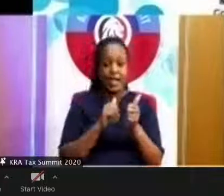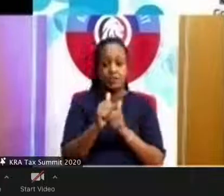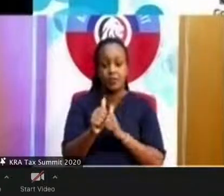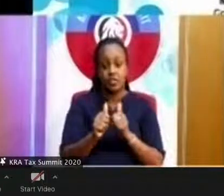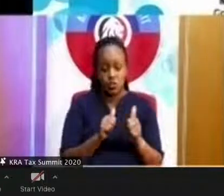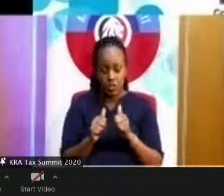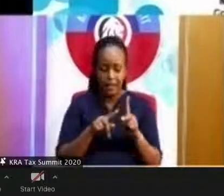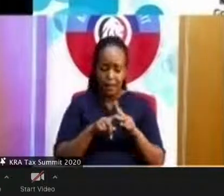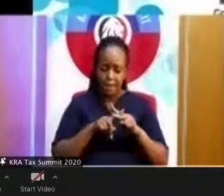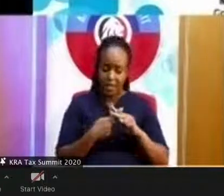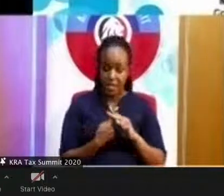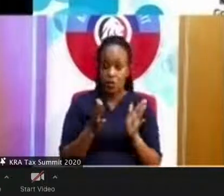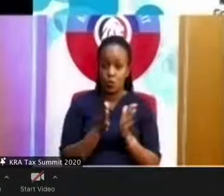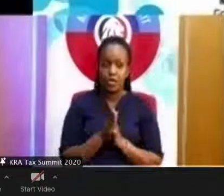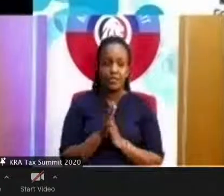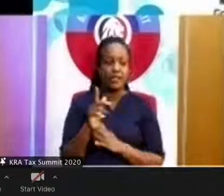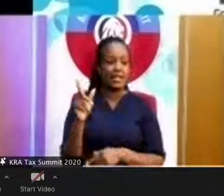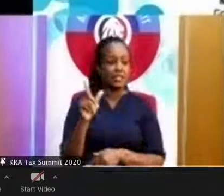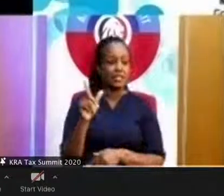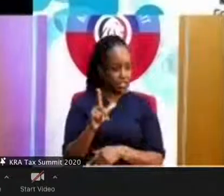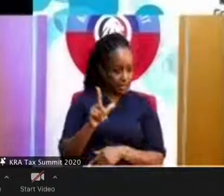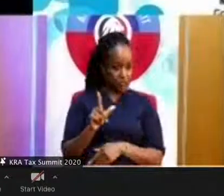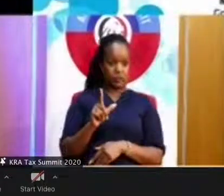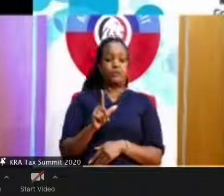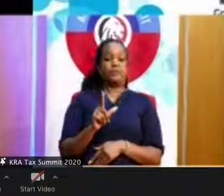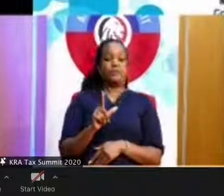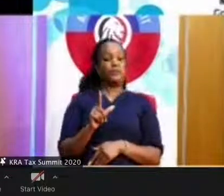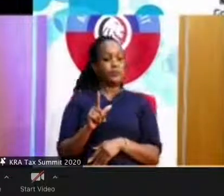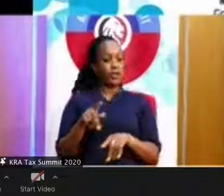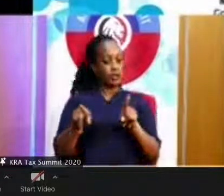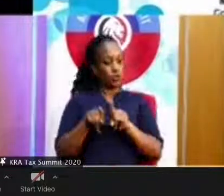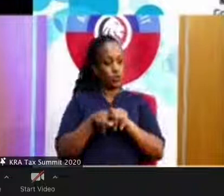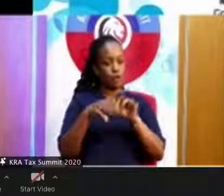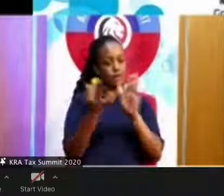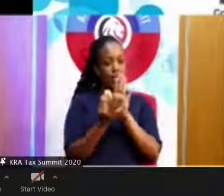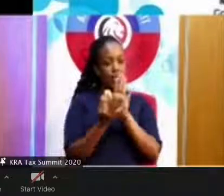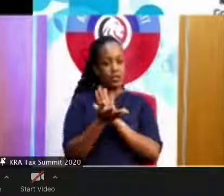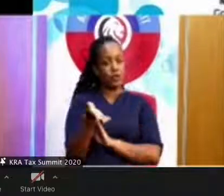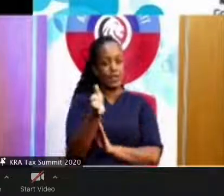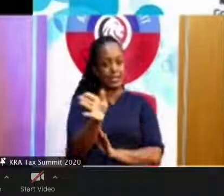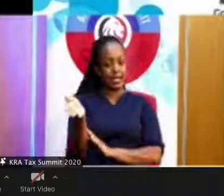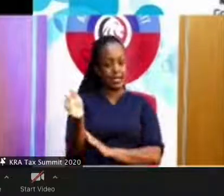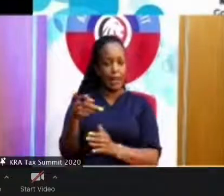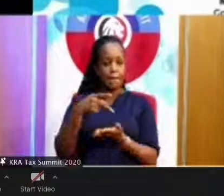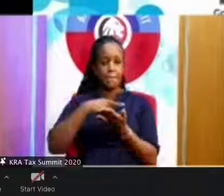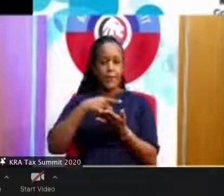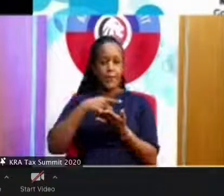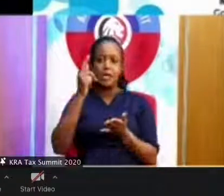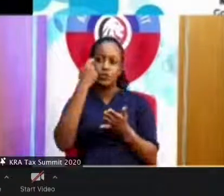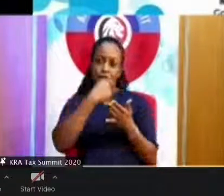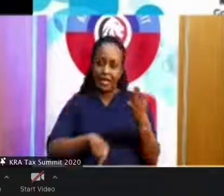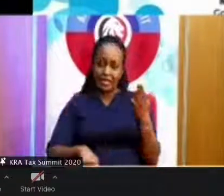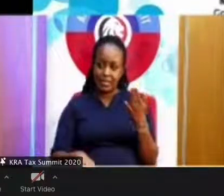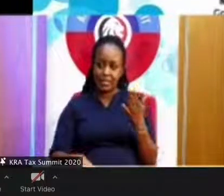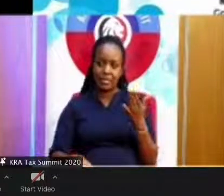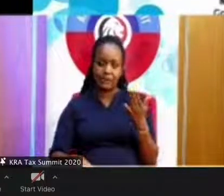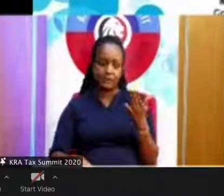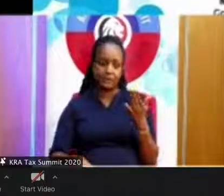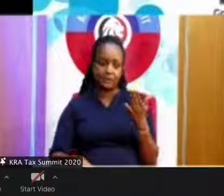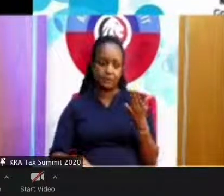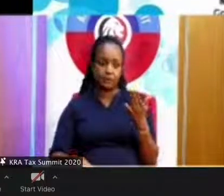with registration, filing of returns, payment of taxes, tax